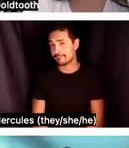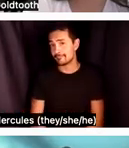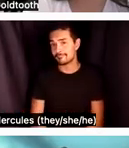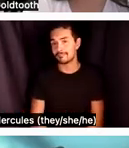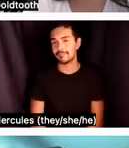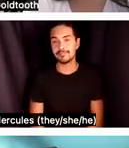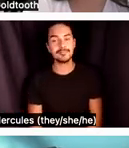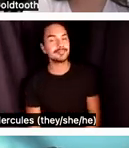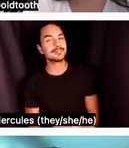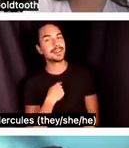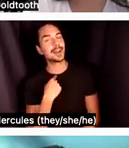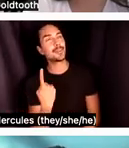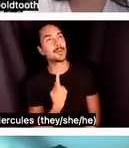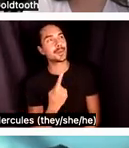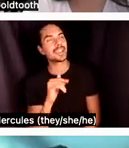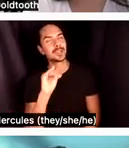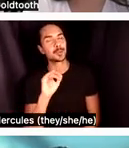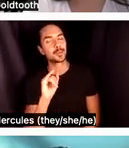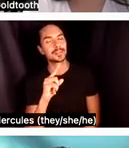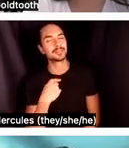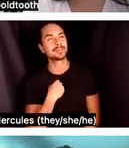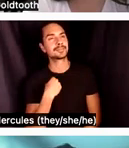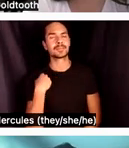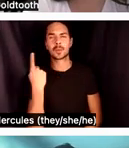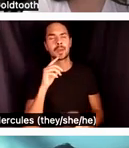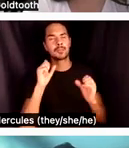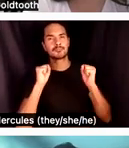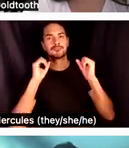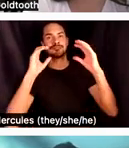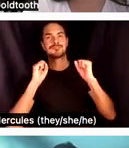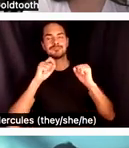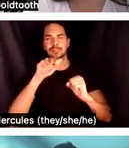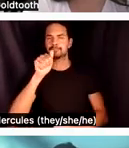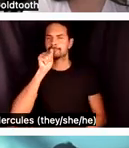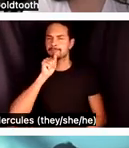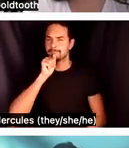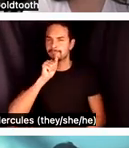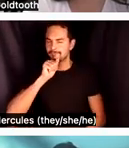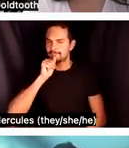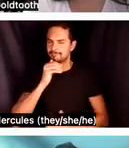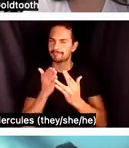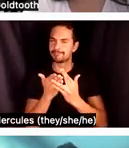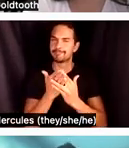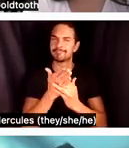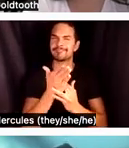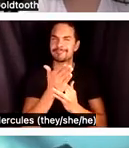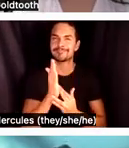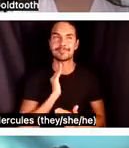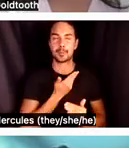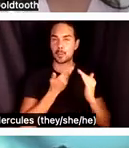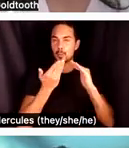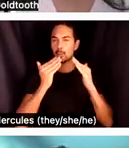I'm just always in awe of the resilience of our